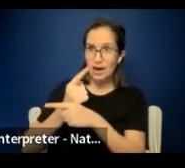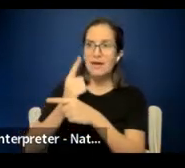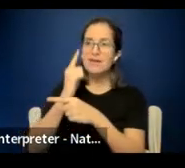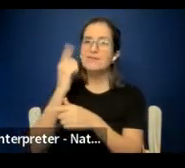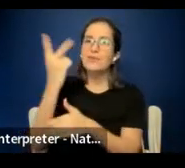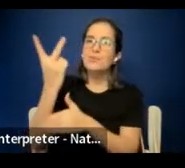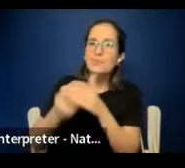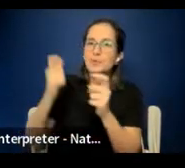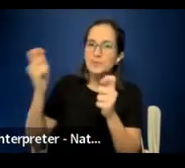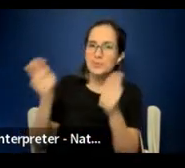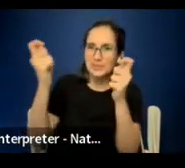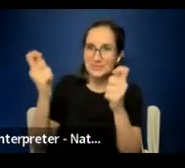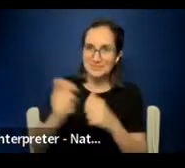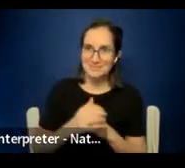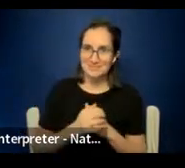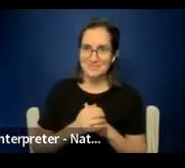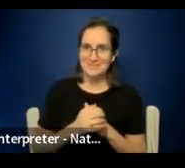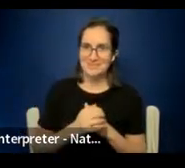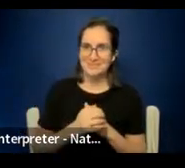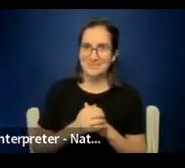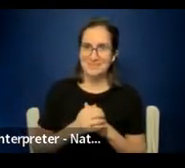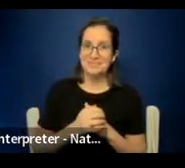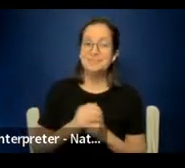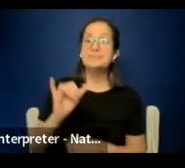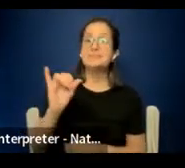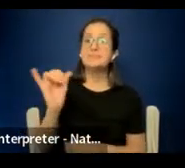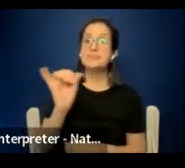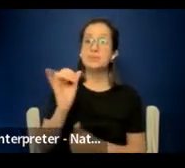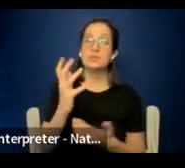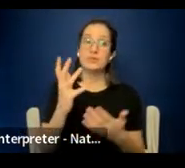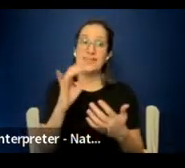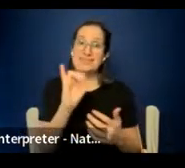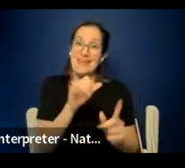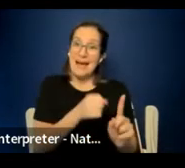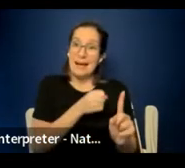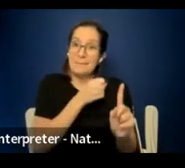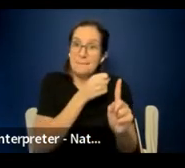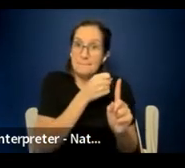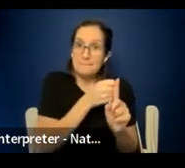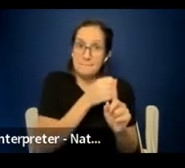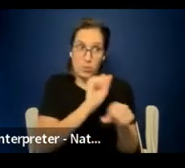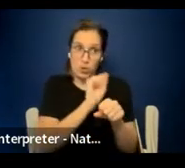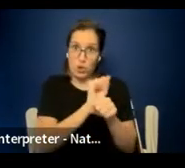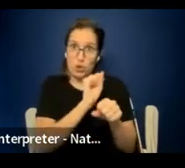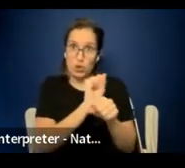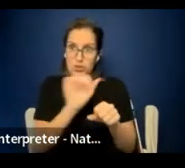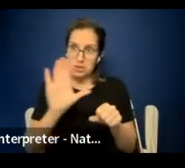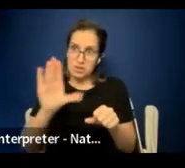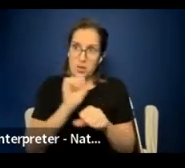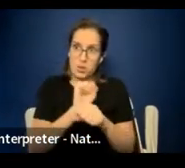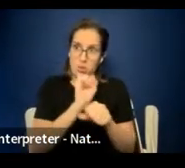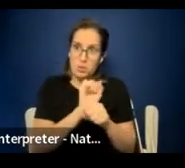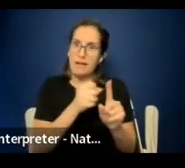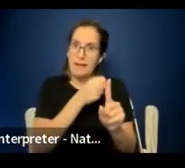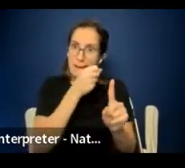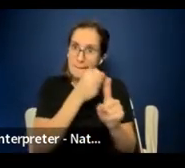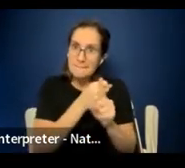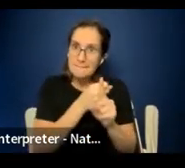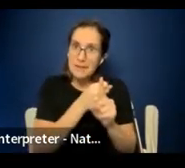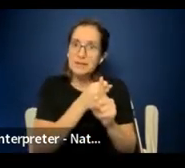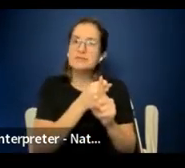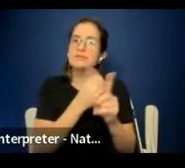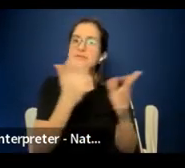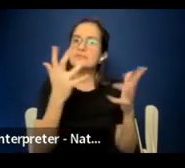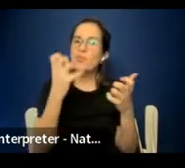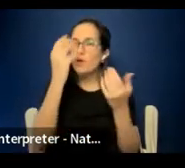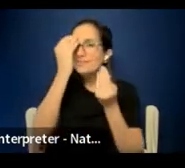with volunteers and with colleagues. You want to share it with the volunteers that worked on it, but you also want to share it internally, especially if